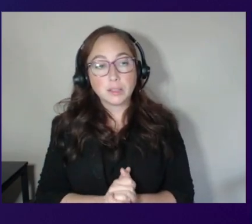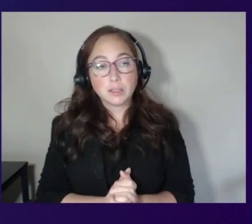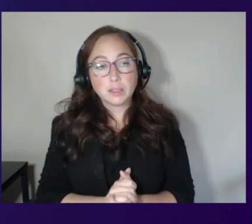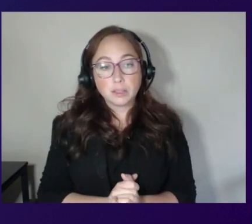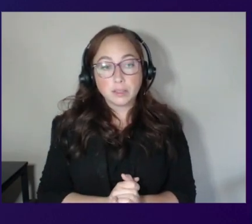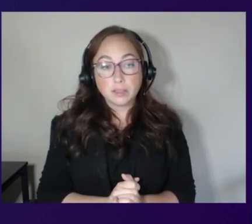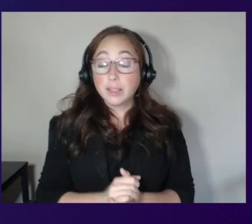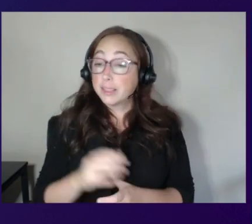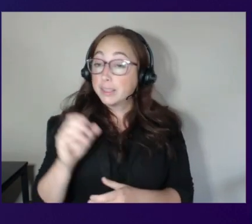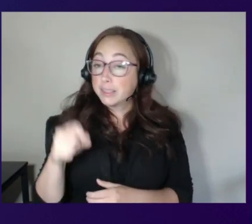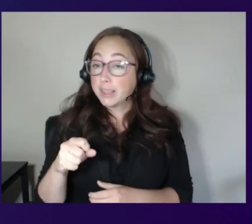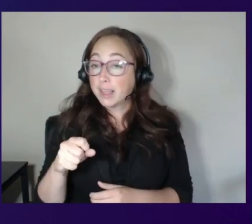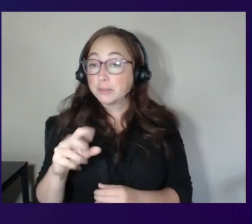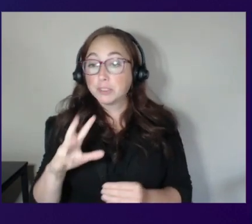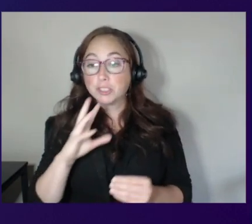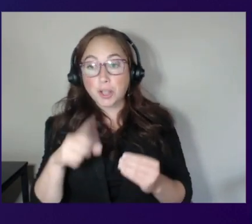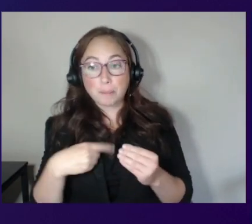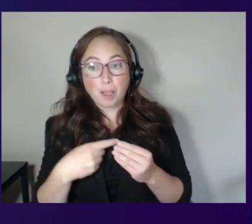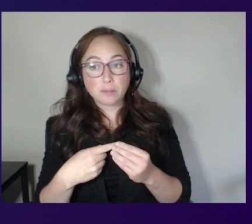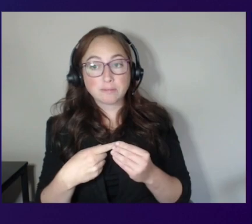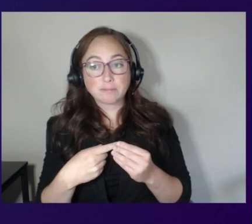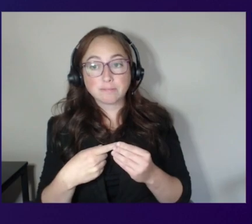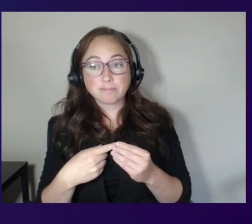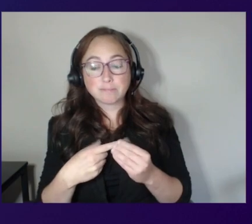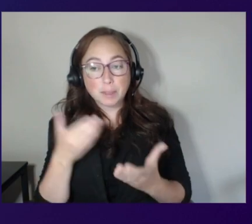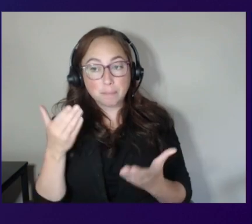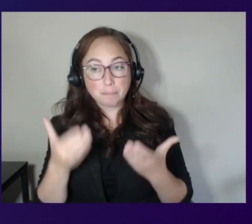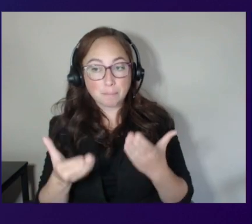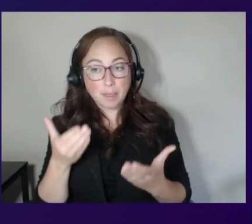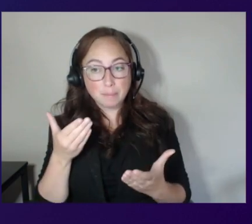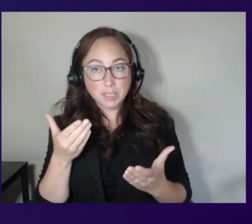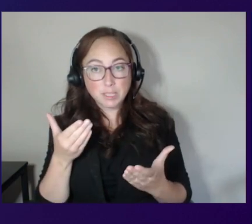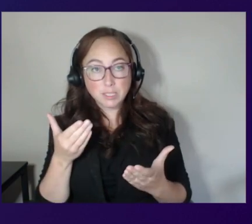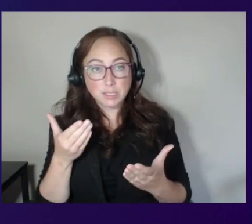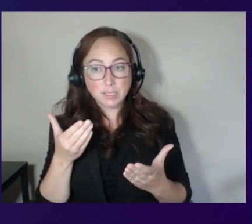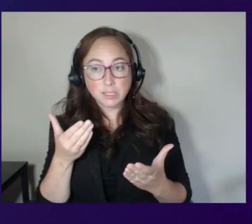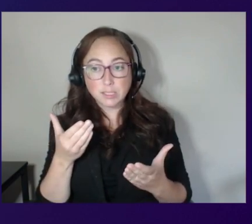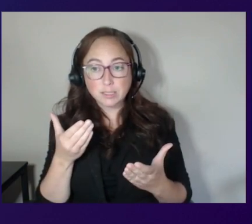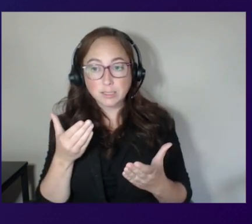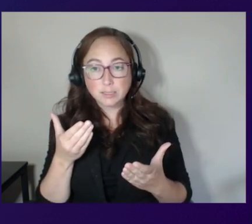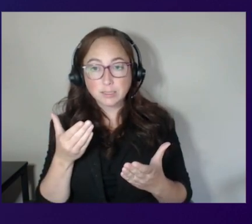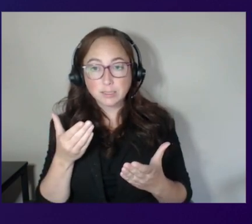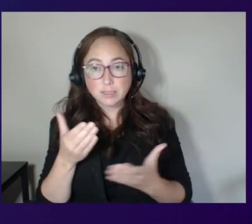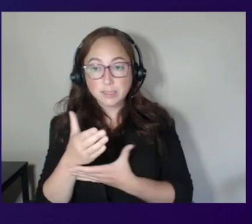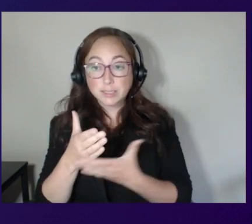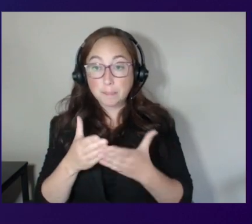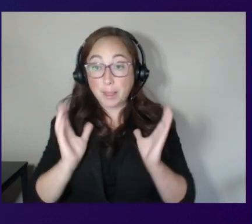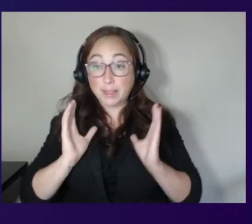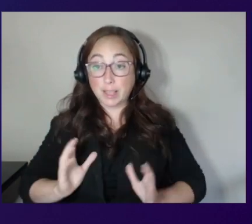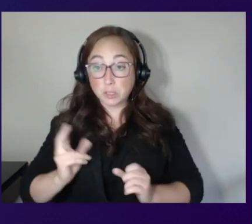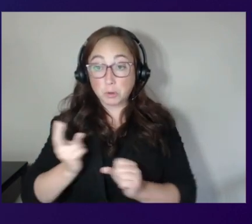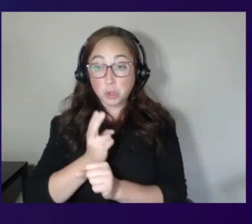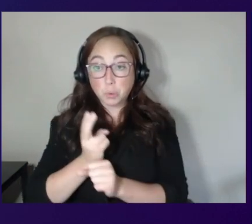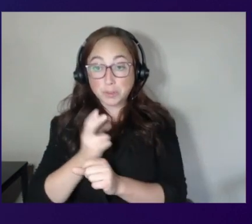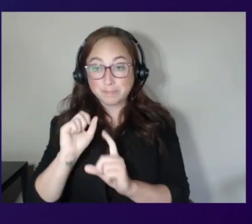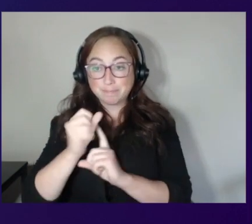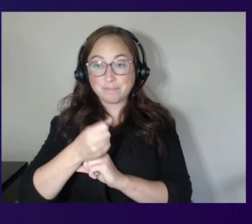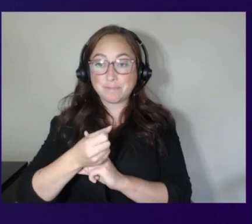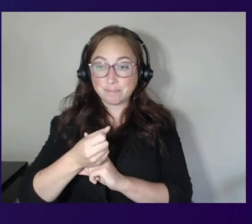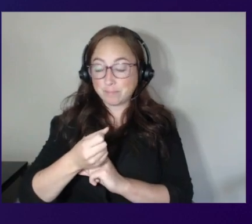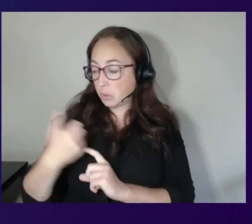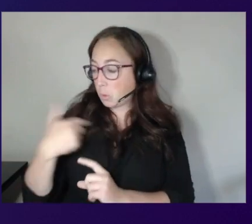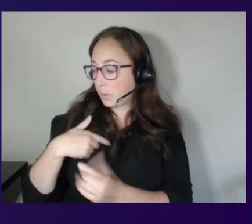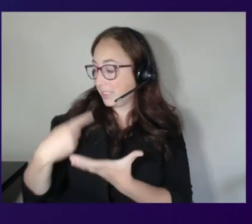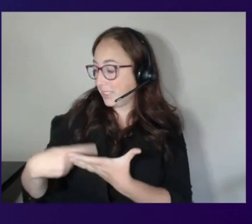Yeah, do you want to talk about a little bit maybe around some of the customer use cases? We talked briefly with Brett